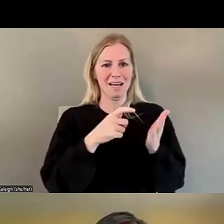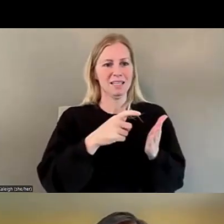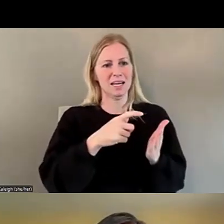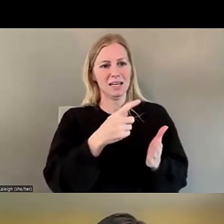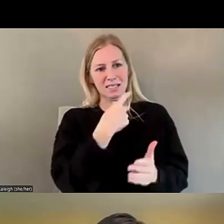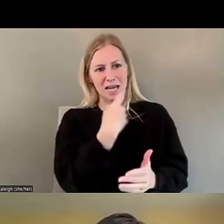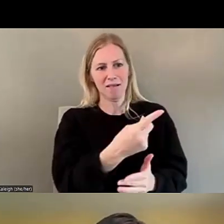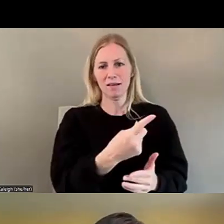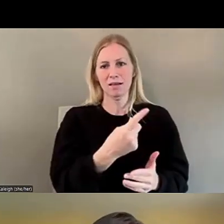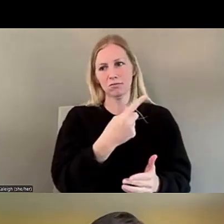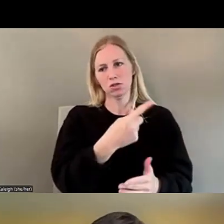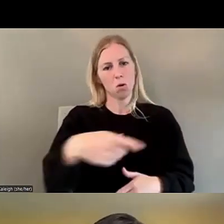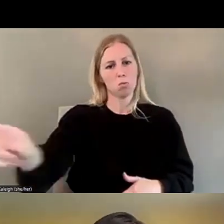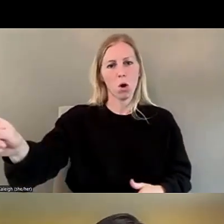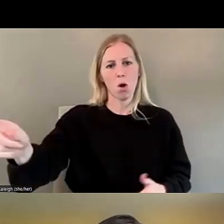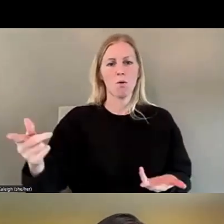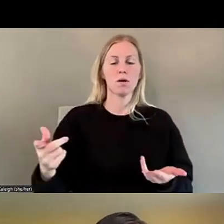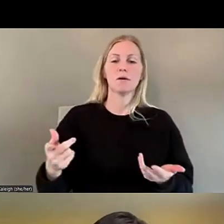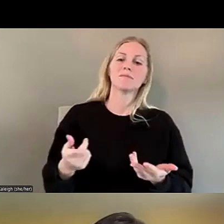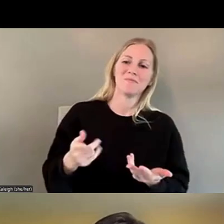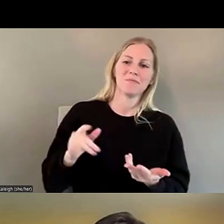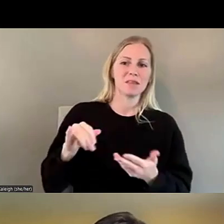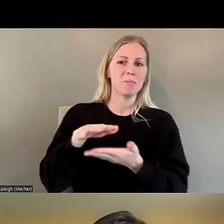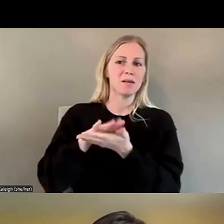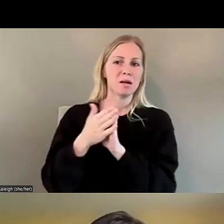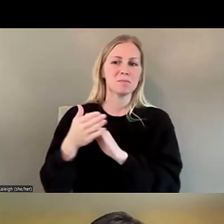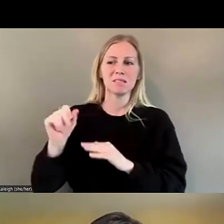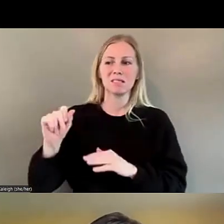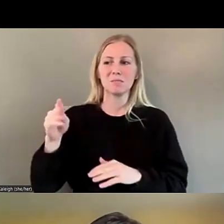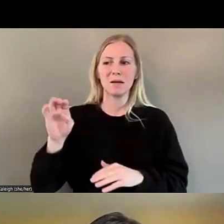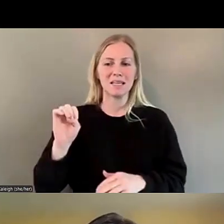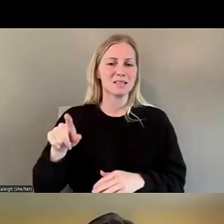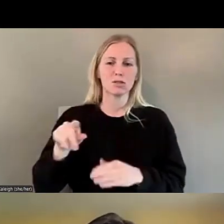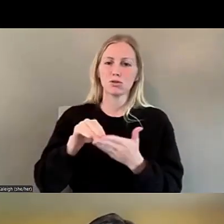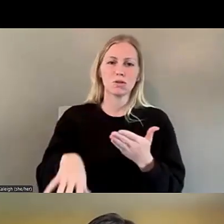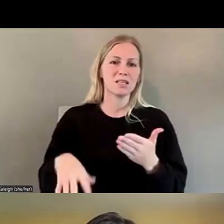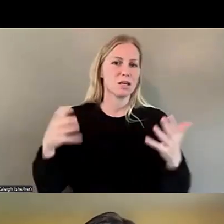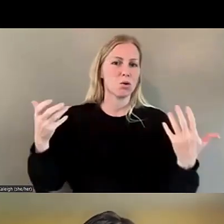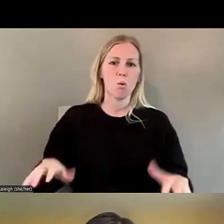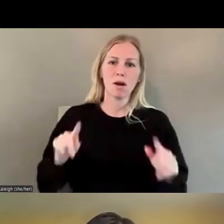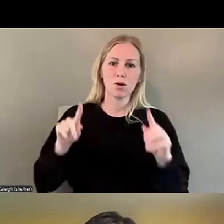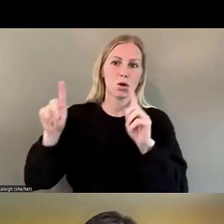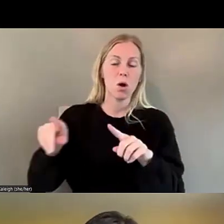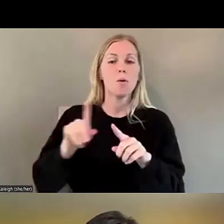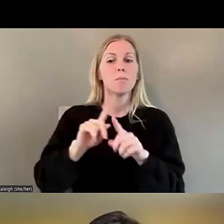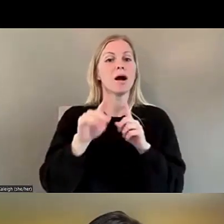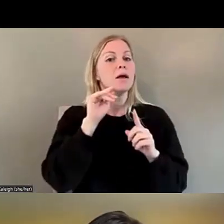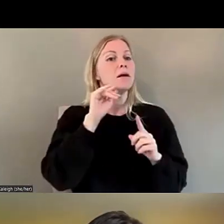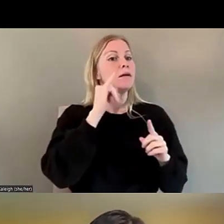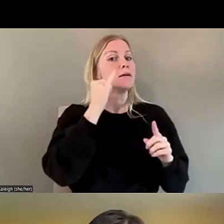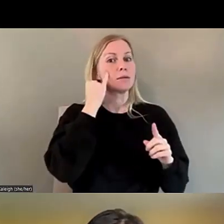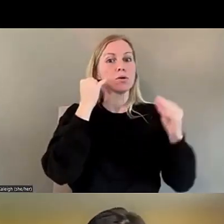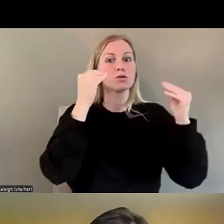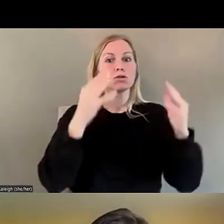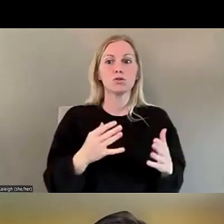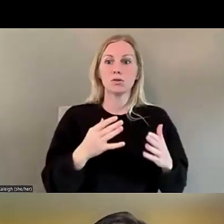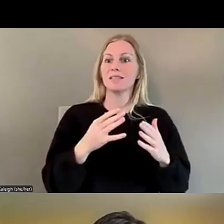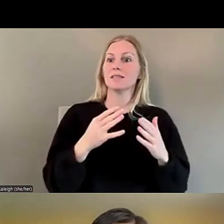there, it becomes a space the student doesn't want to go to. But if the teachers are affirmatively teaching the skills